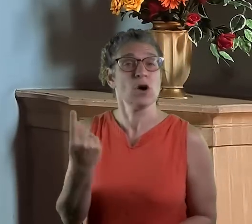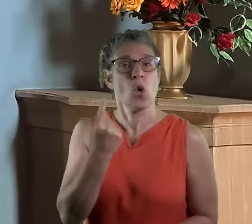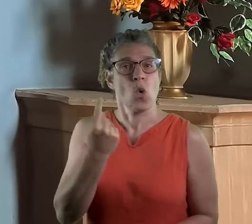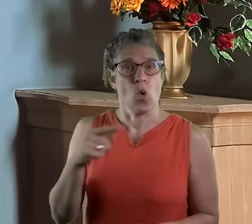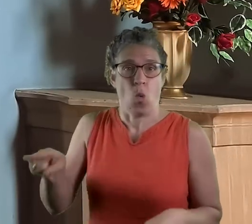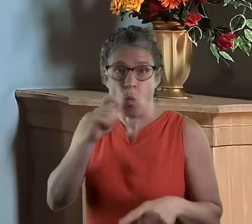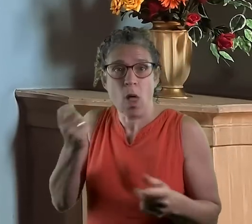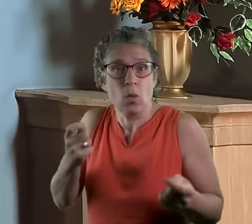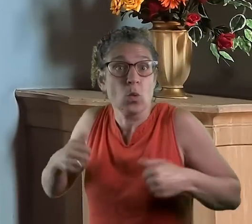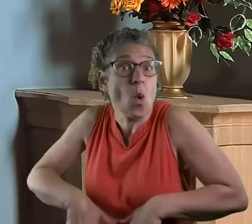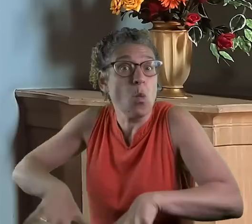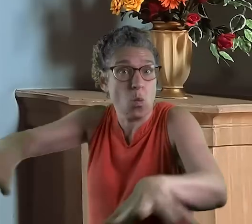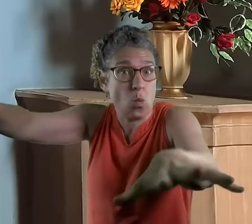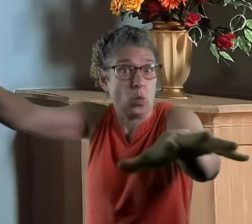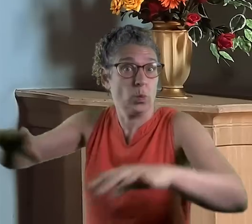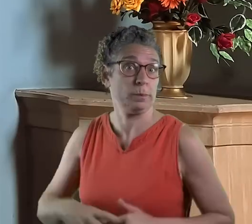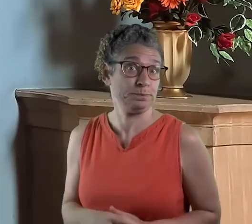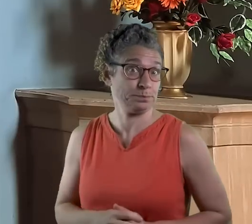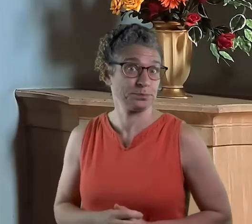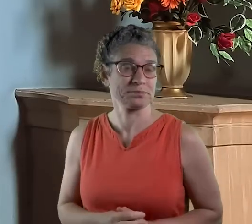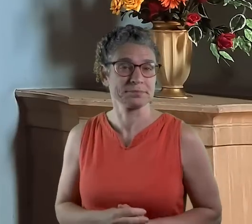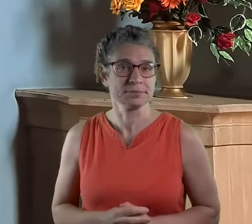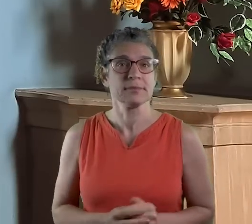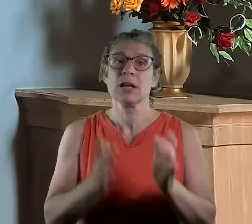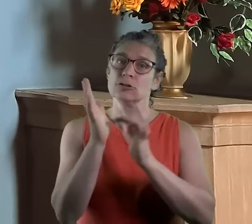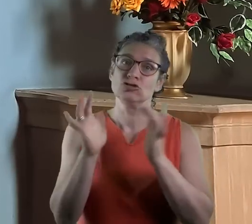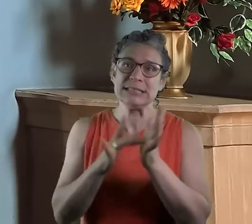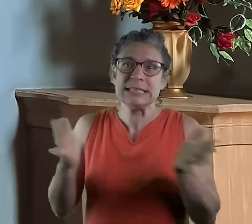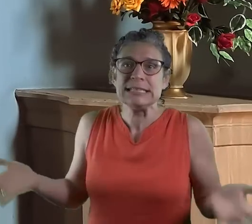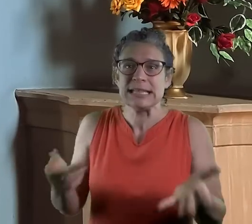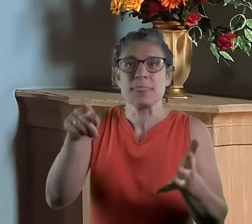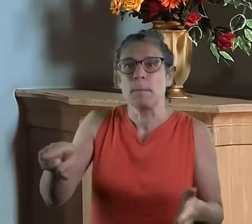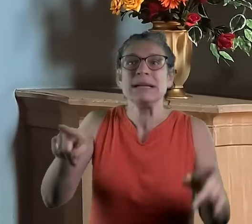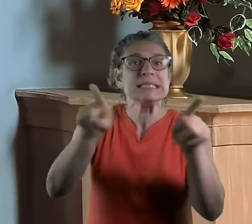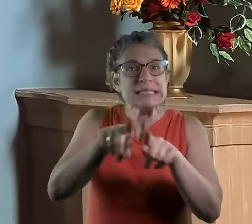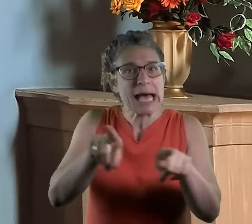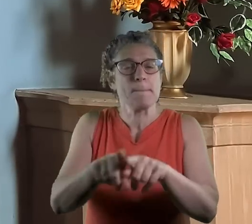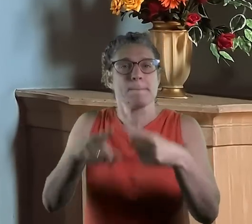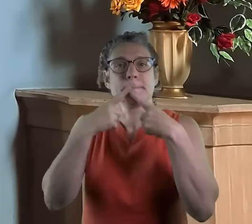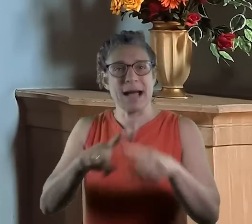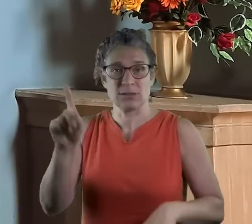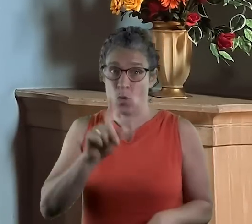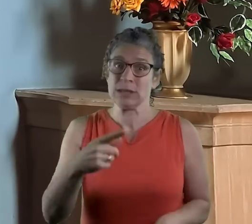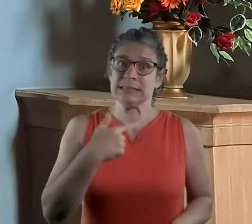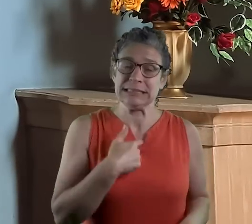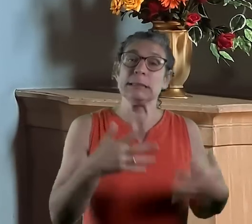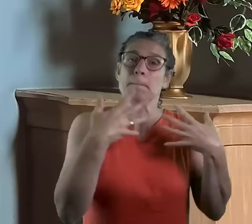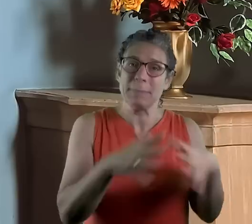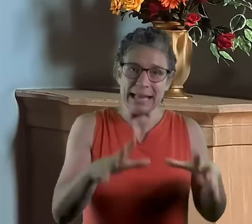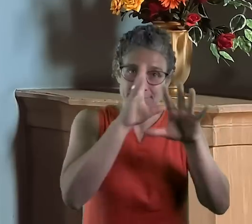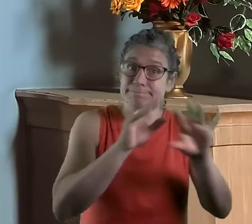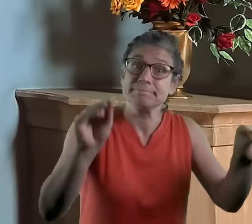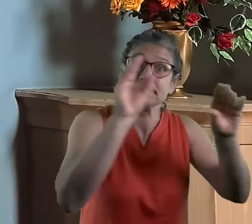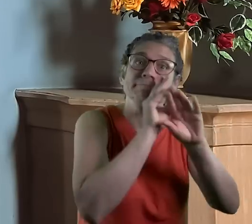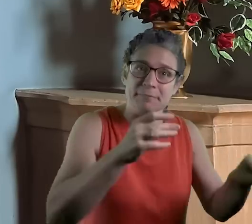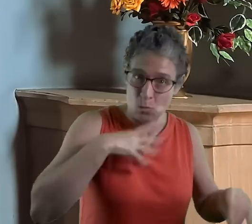he's about to send them out into the world. He is sending them to share the same message that he has been sharing and do